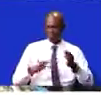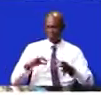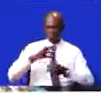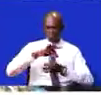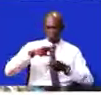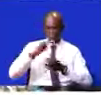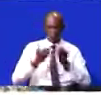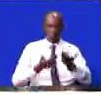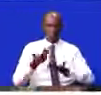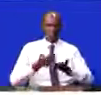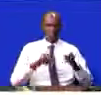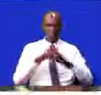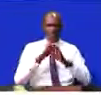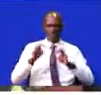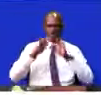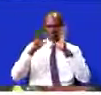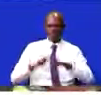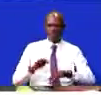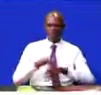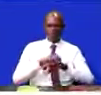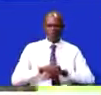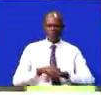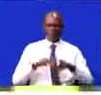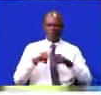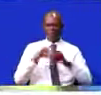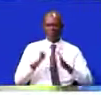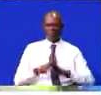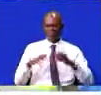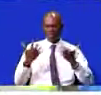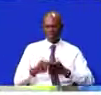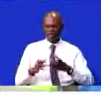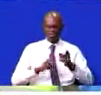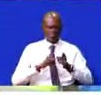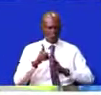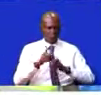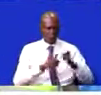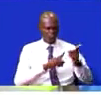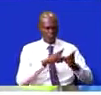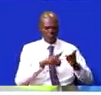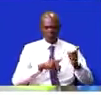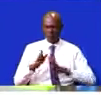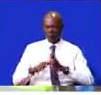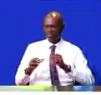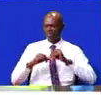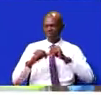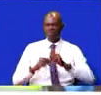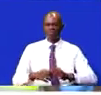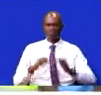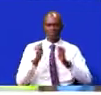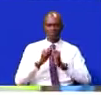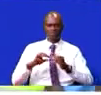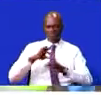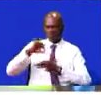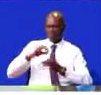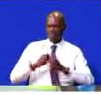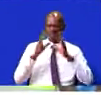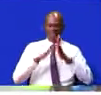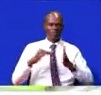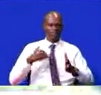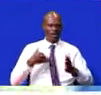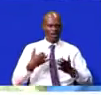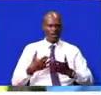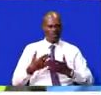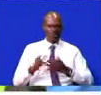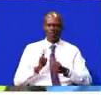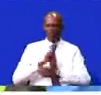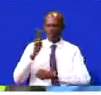mag nyithindo. Abala wach ni ibiro mana yiene joma sedo gi kahawa e chuny bomano dhi nyime gi ohandgi mana ka gin gi lai makare mar choko